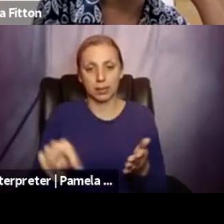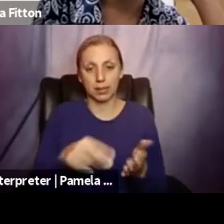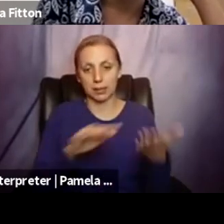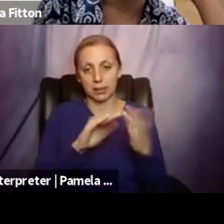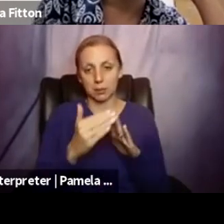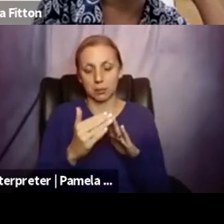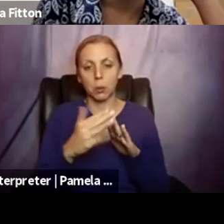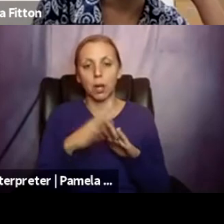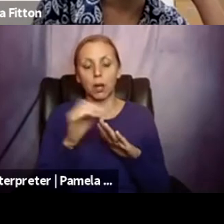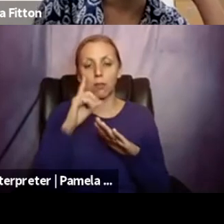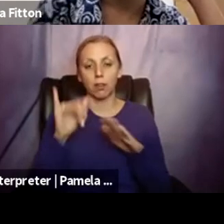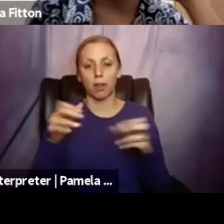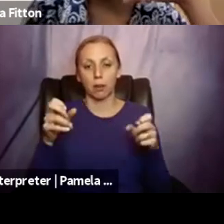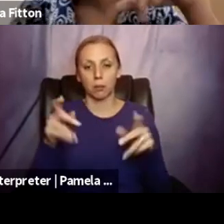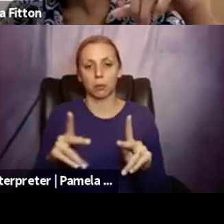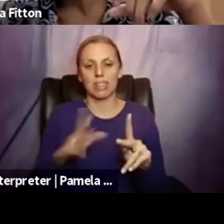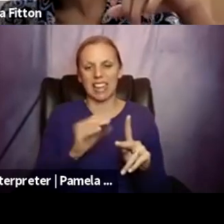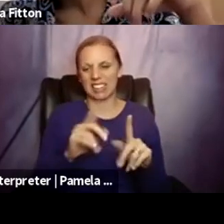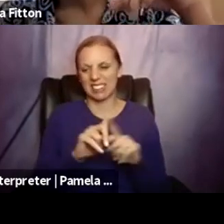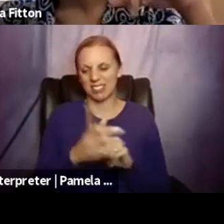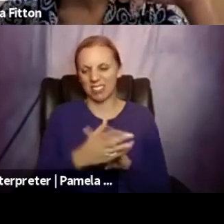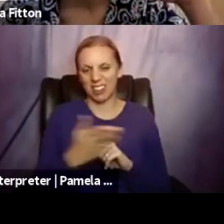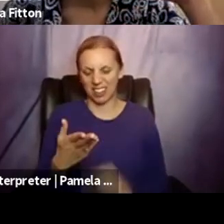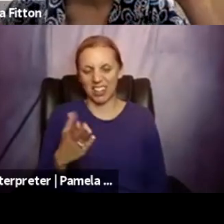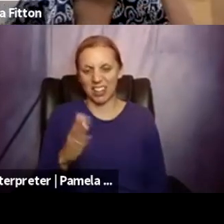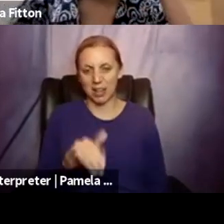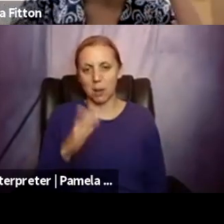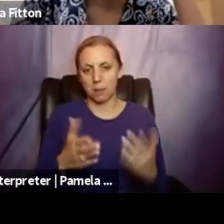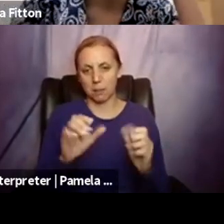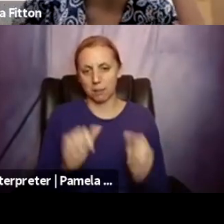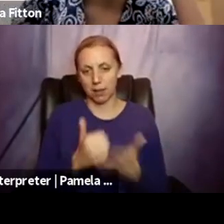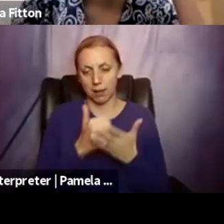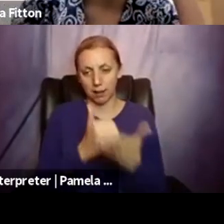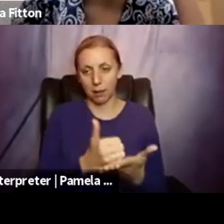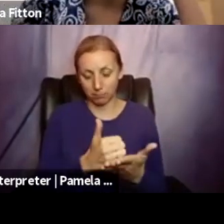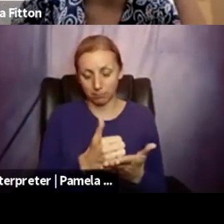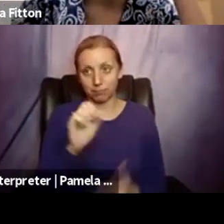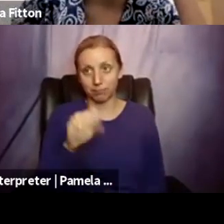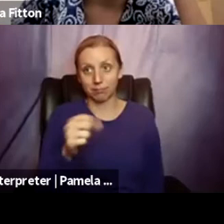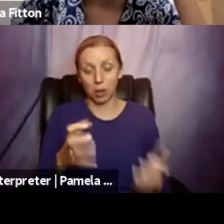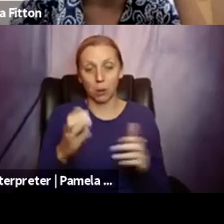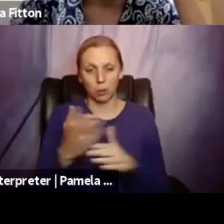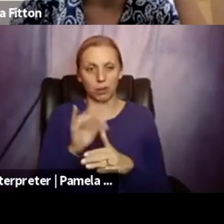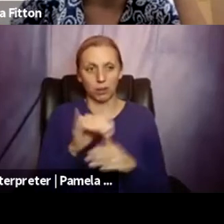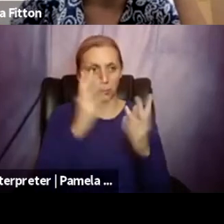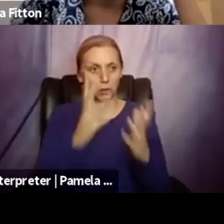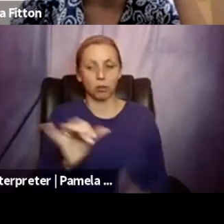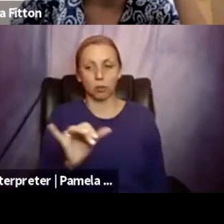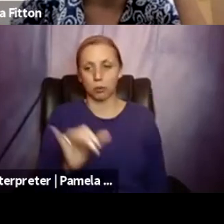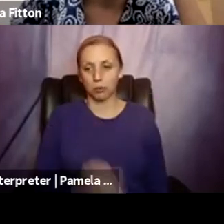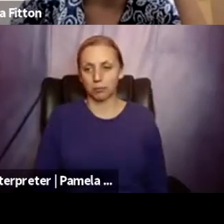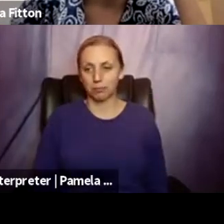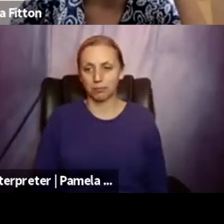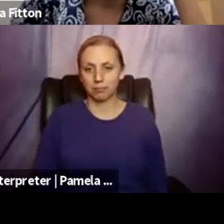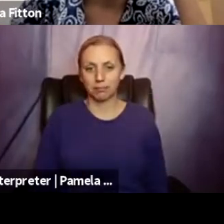both opportunities and things that maybe are helpful. So just want to put that out there. Easy out.